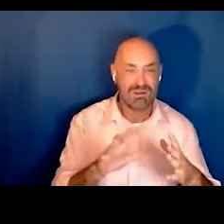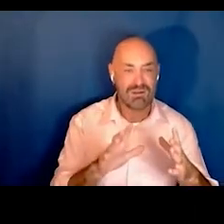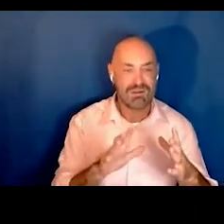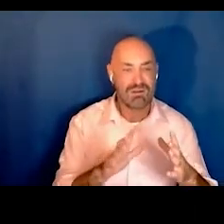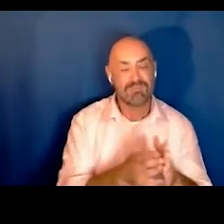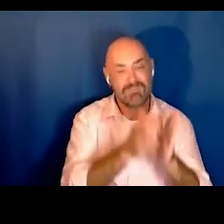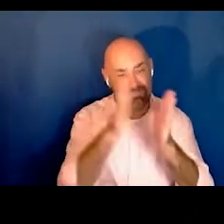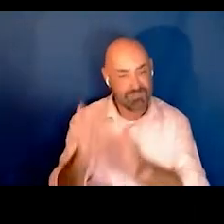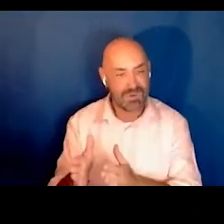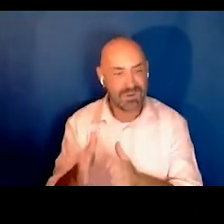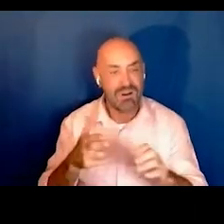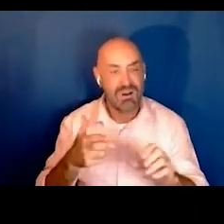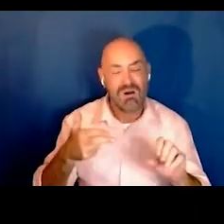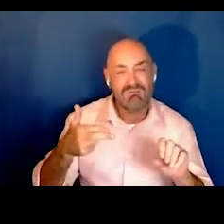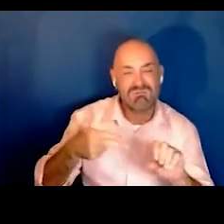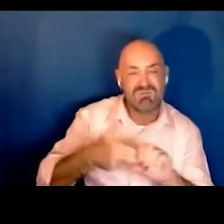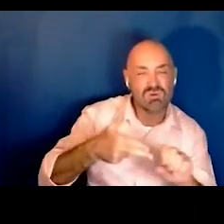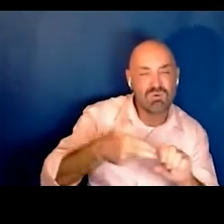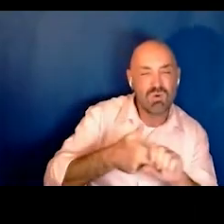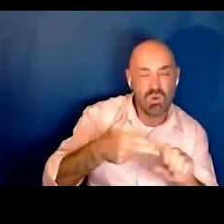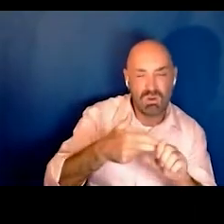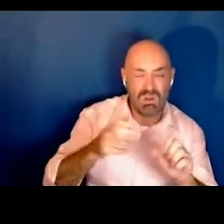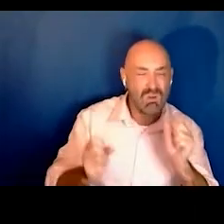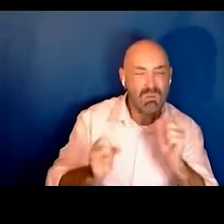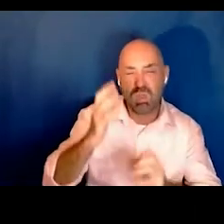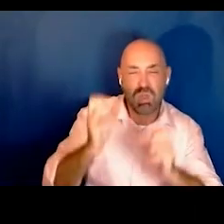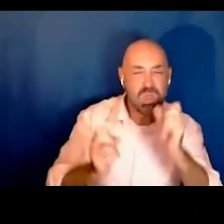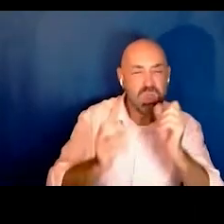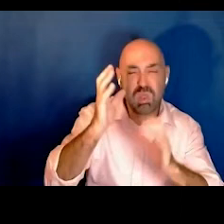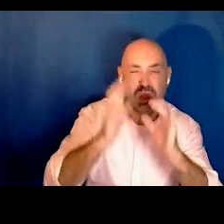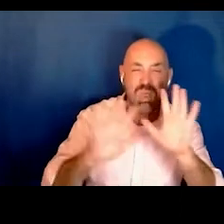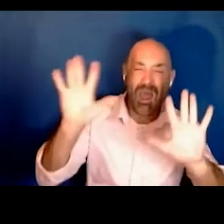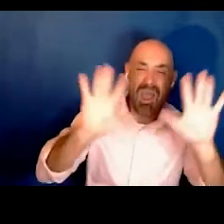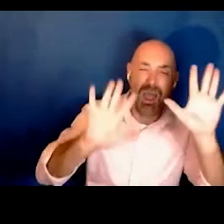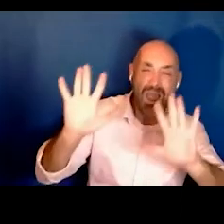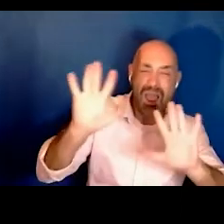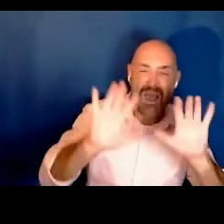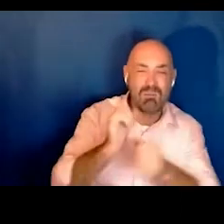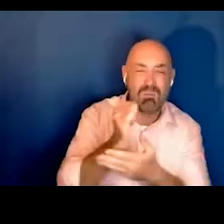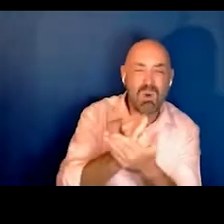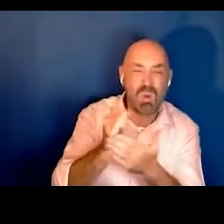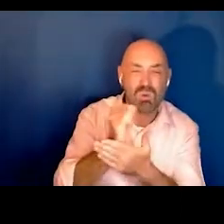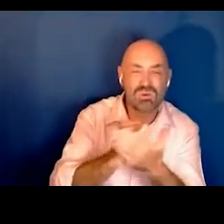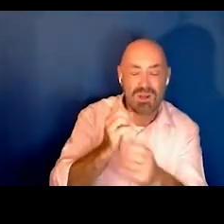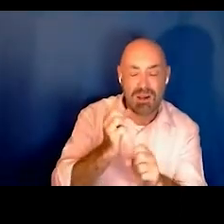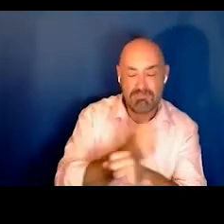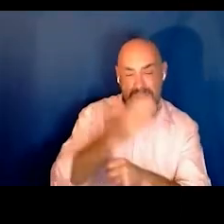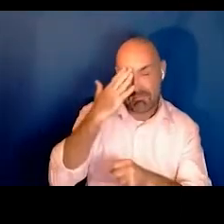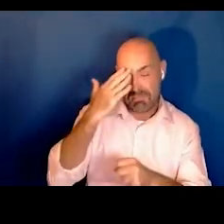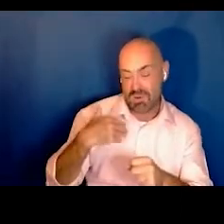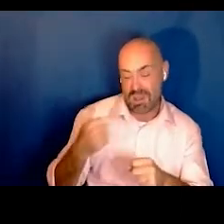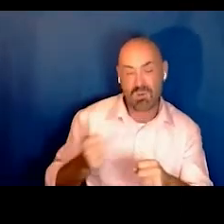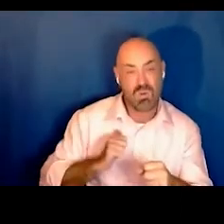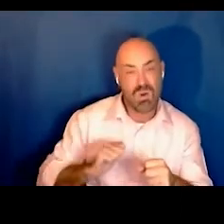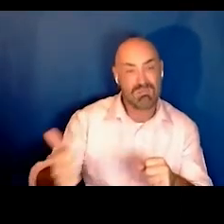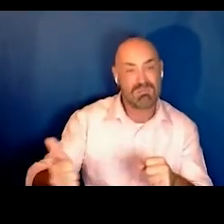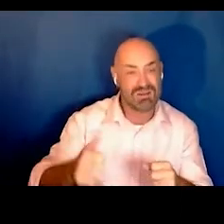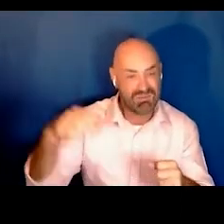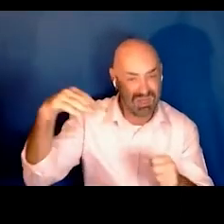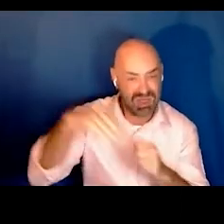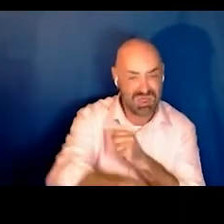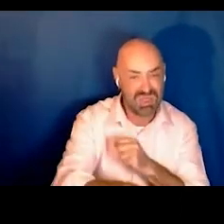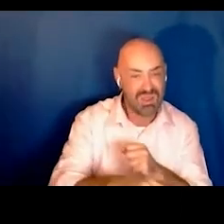Having fossil fuels that are fueling air pollution and killing people globally and worsening their mental health and well-being, as well as